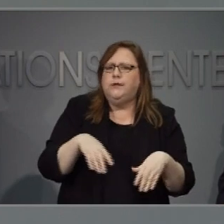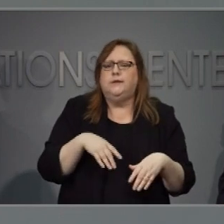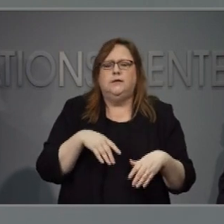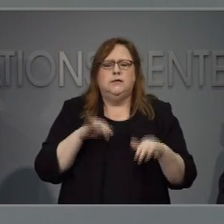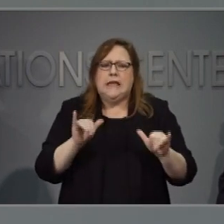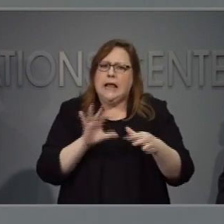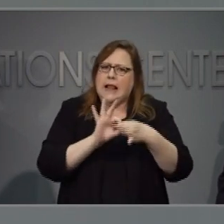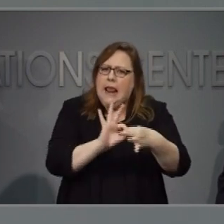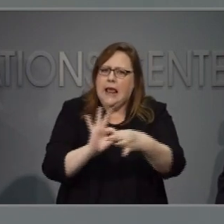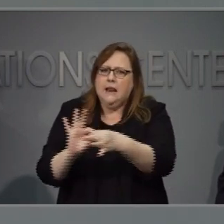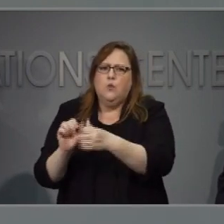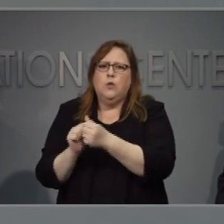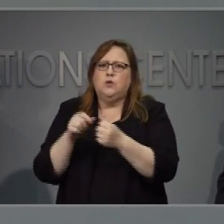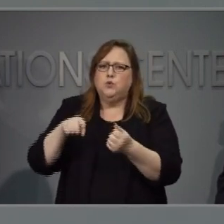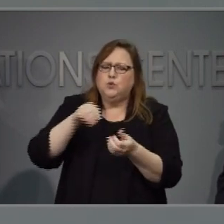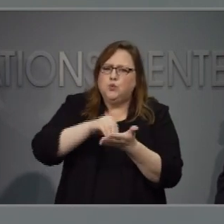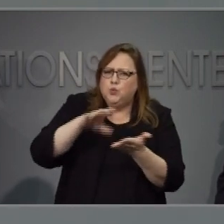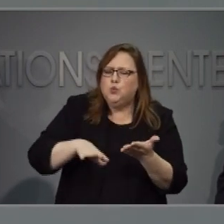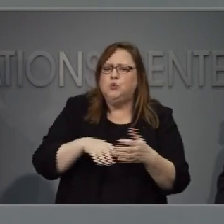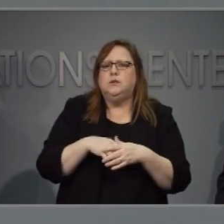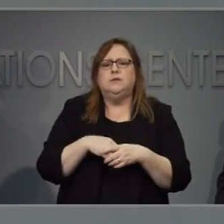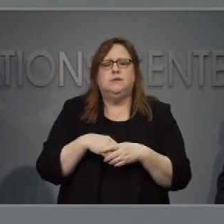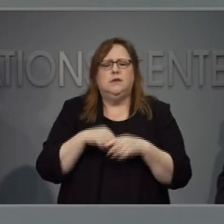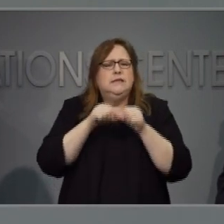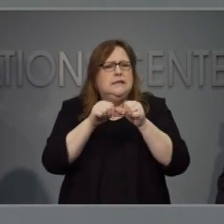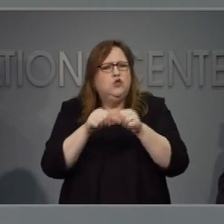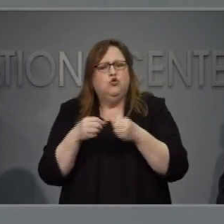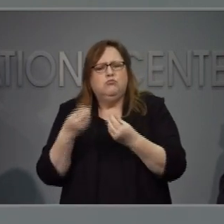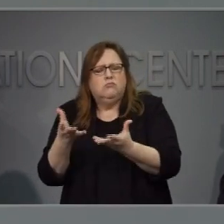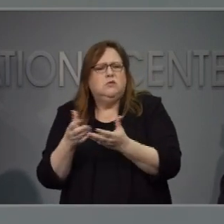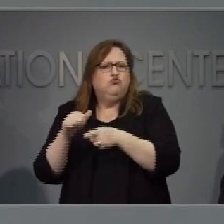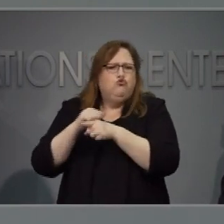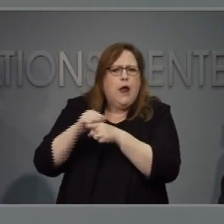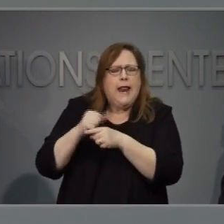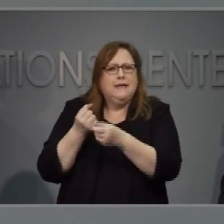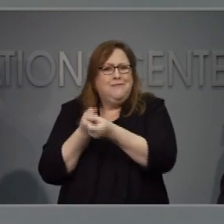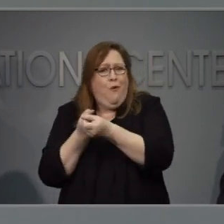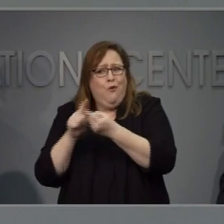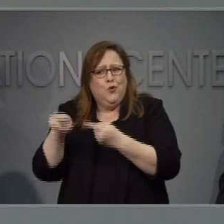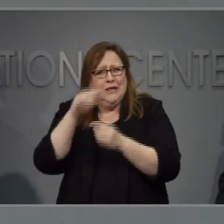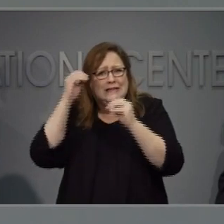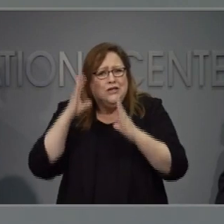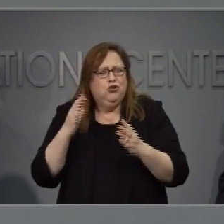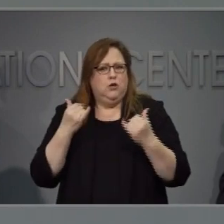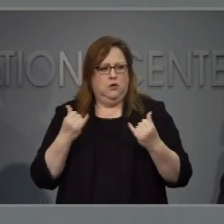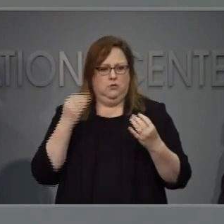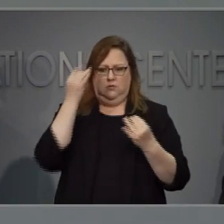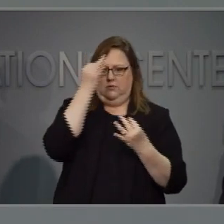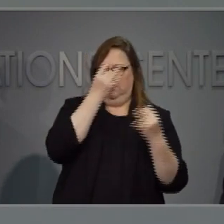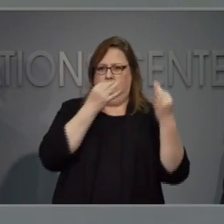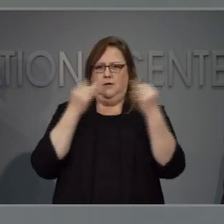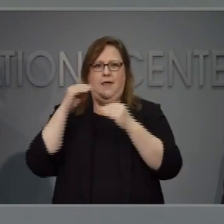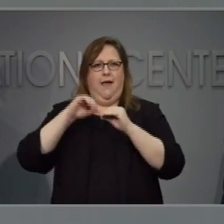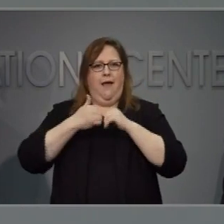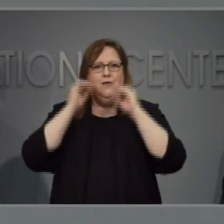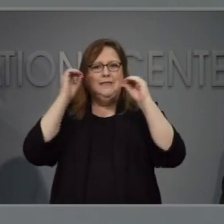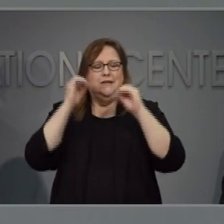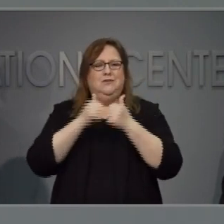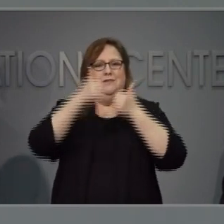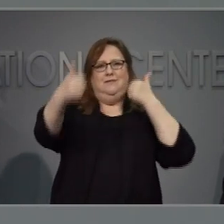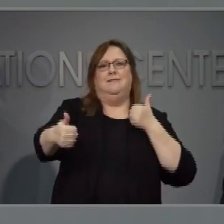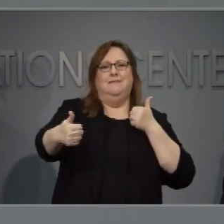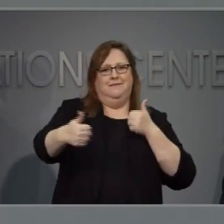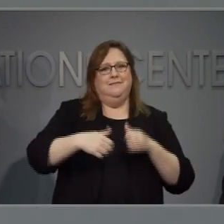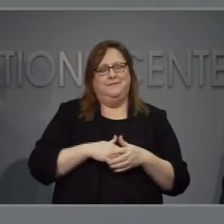to provide training and support for educators as they rethink instructional design and delivery.